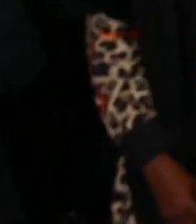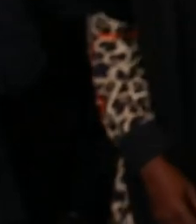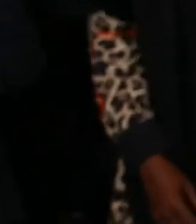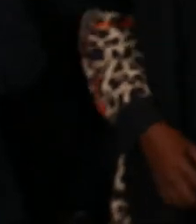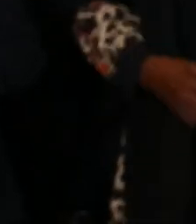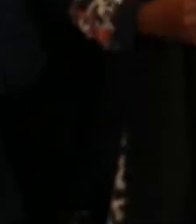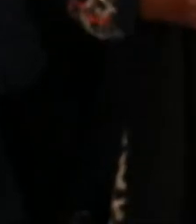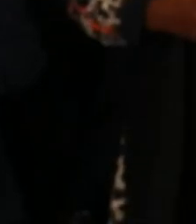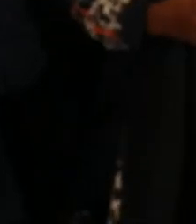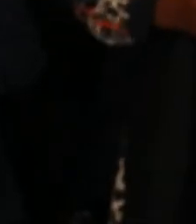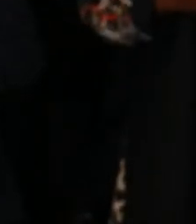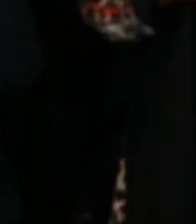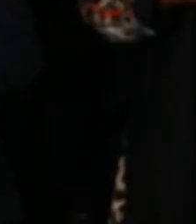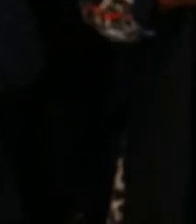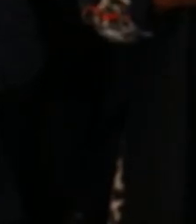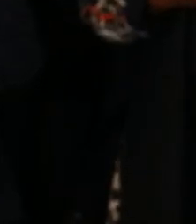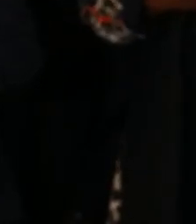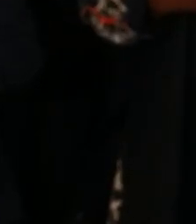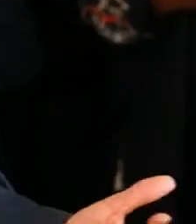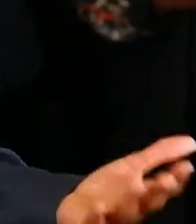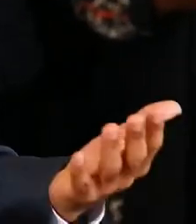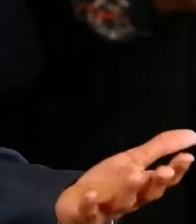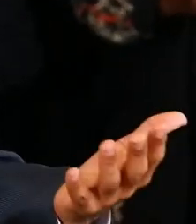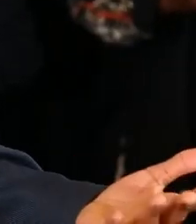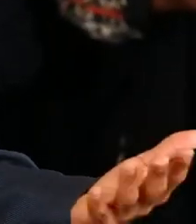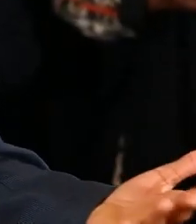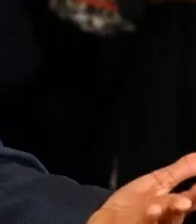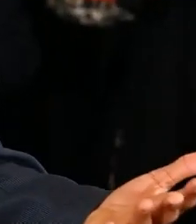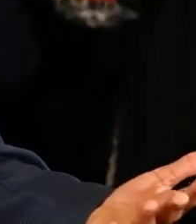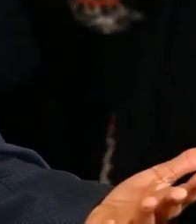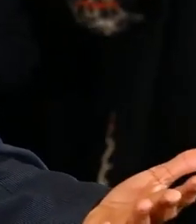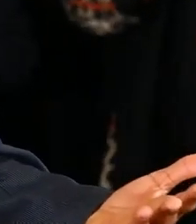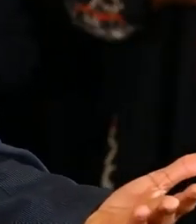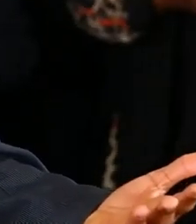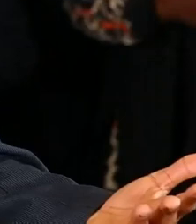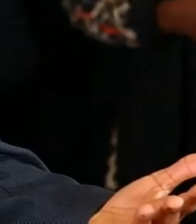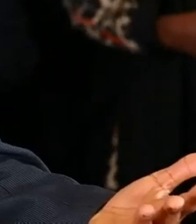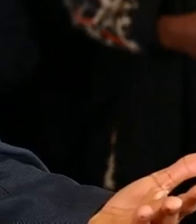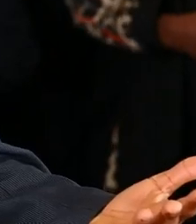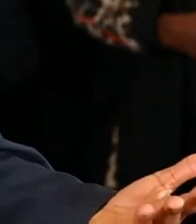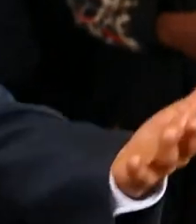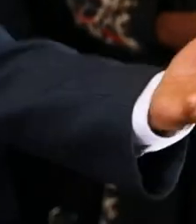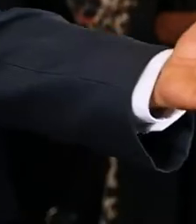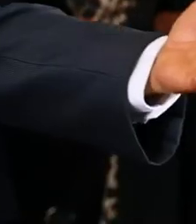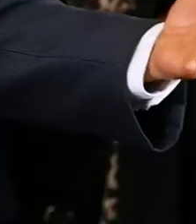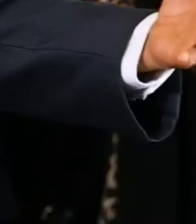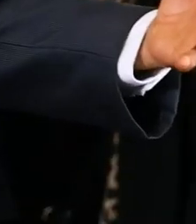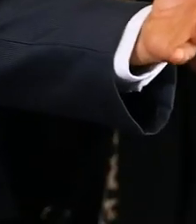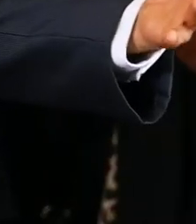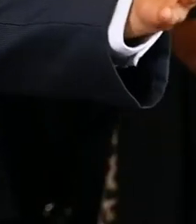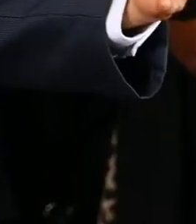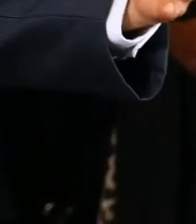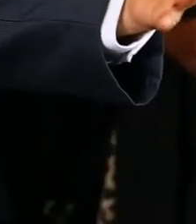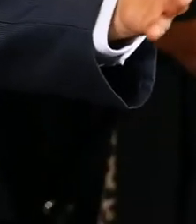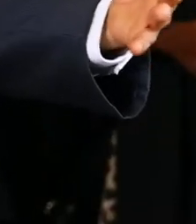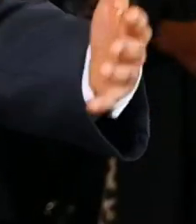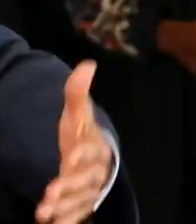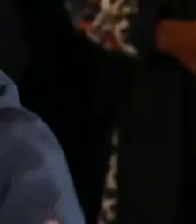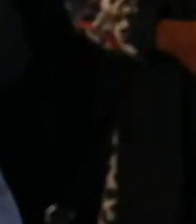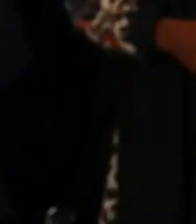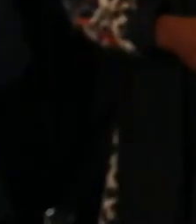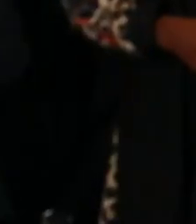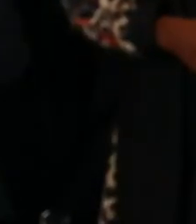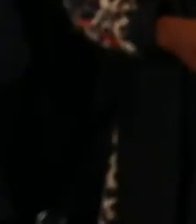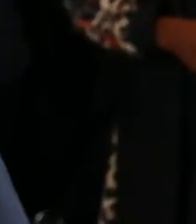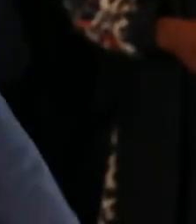your womb with a child, that you bring that child back to God. Give it back to him. Give him her